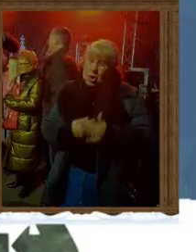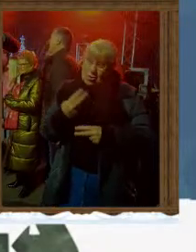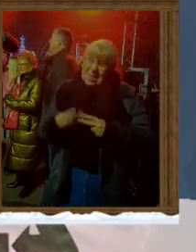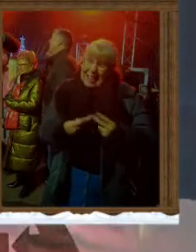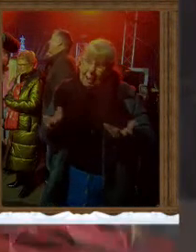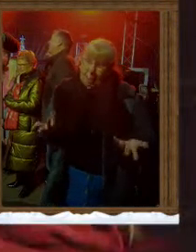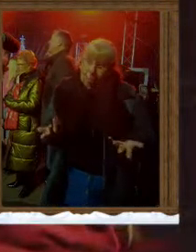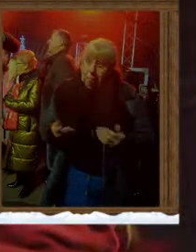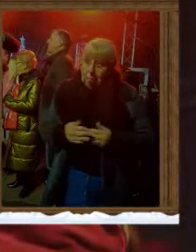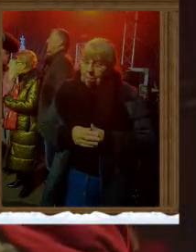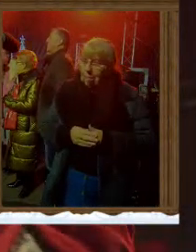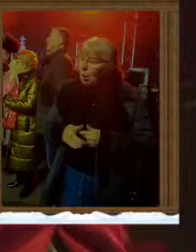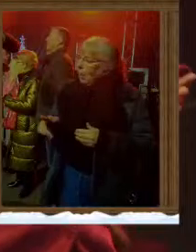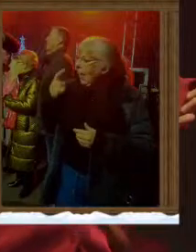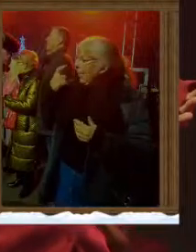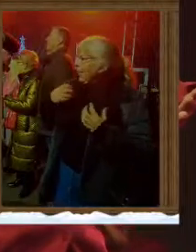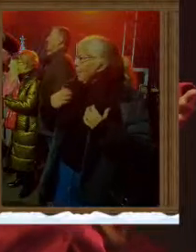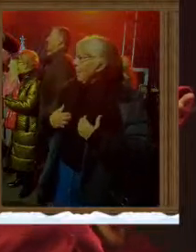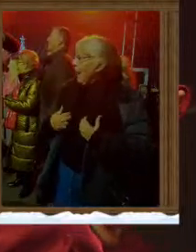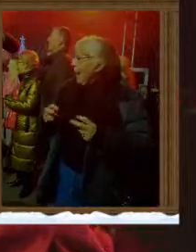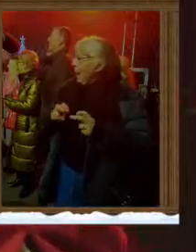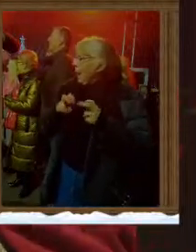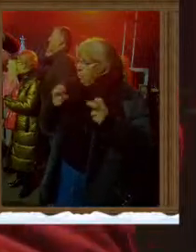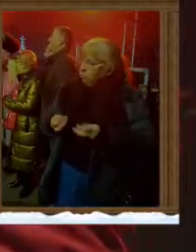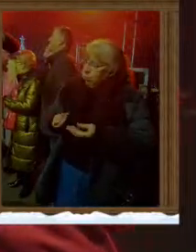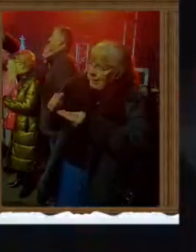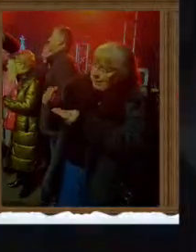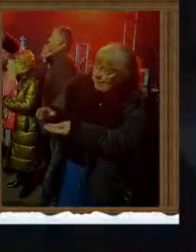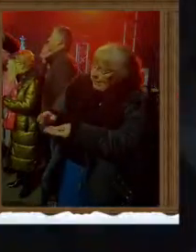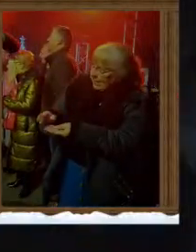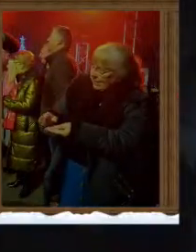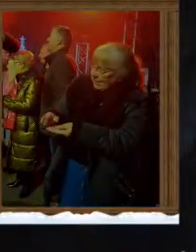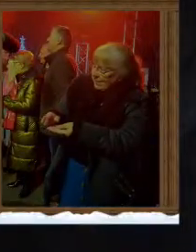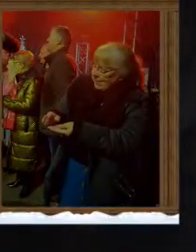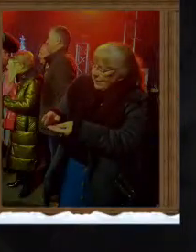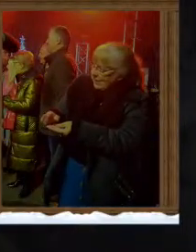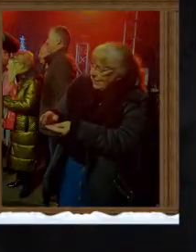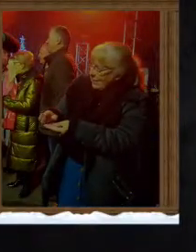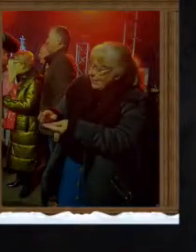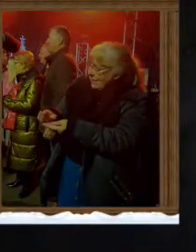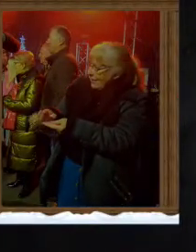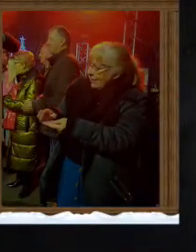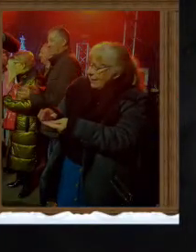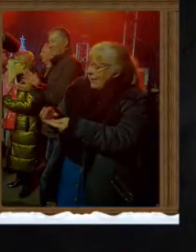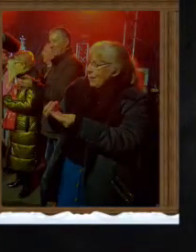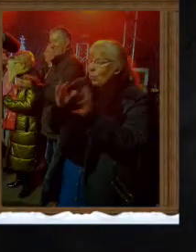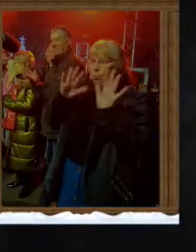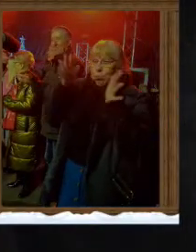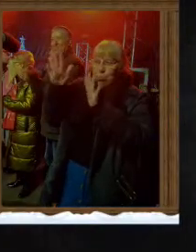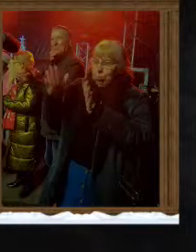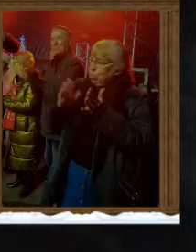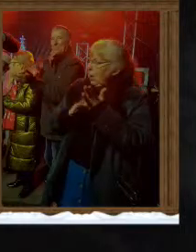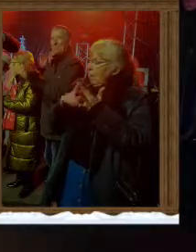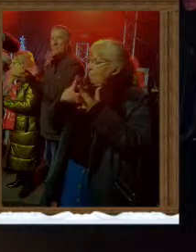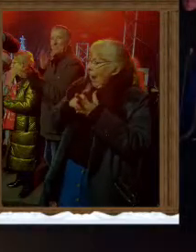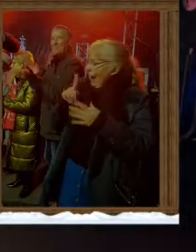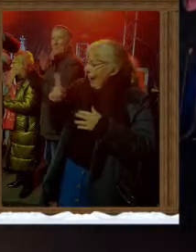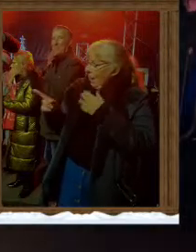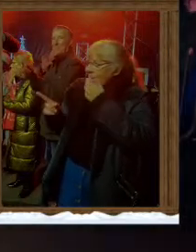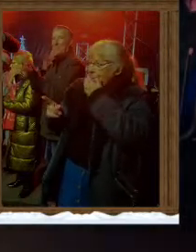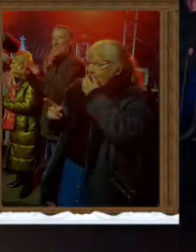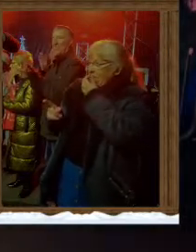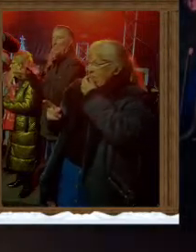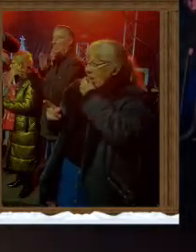I think the mayor has a present for you as well. So what we're going to do is we're going to ask you, may I give her a big round of applause, everybody? Okay?